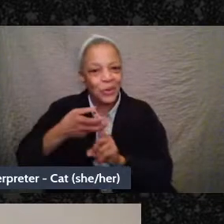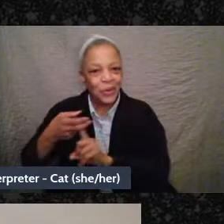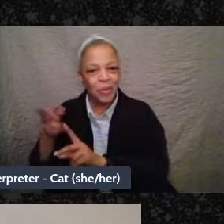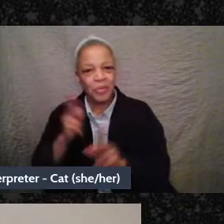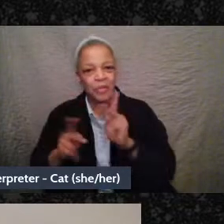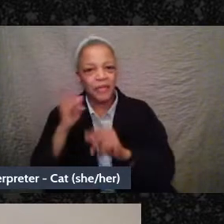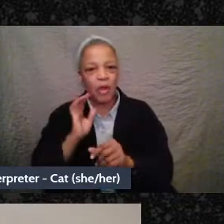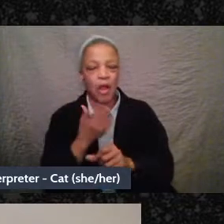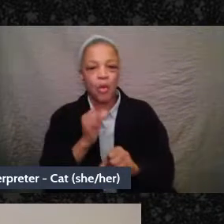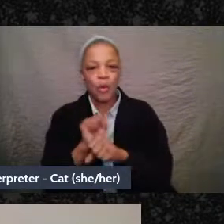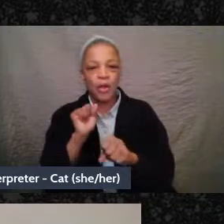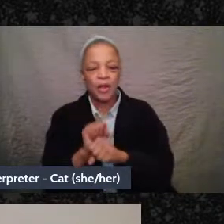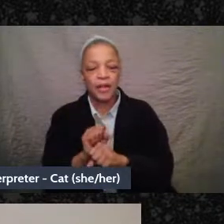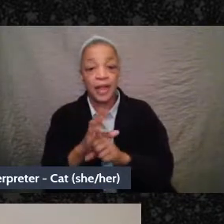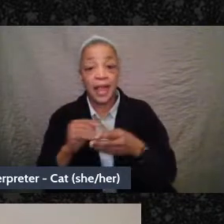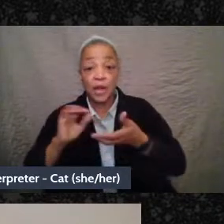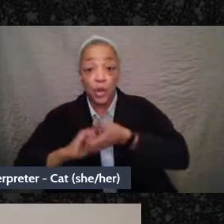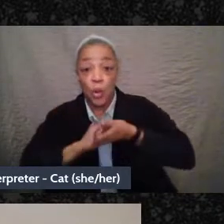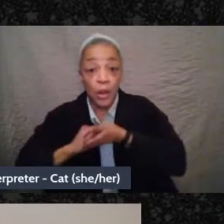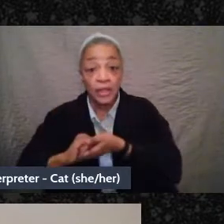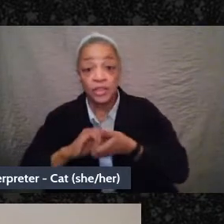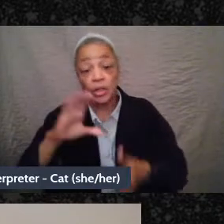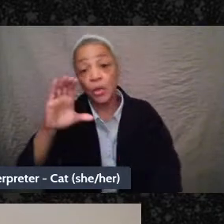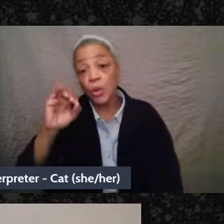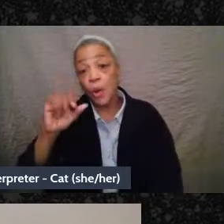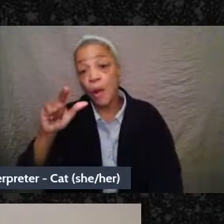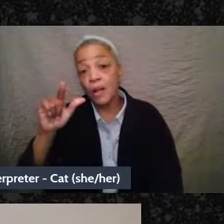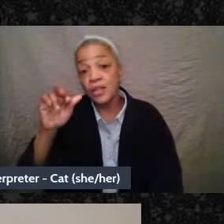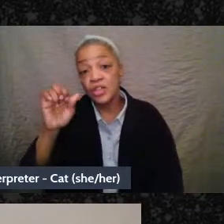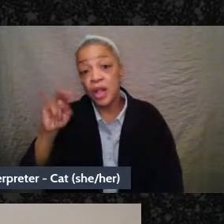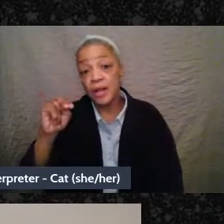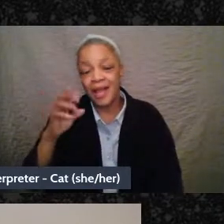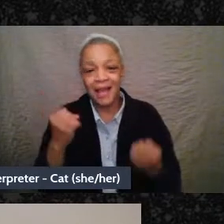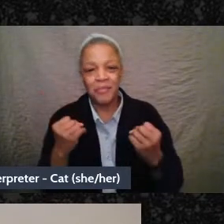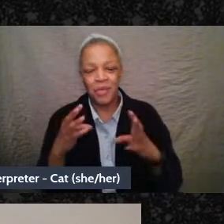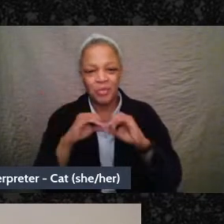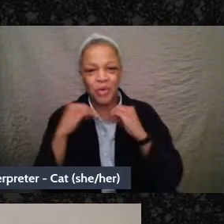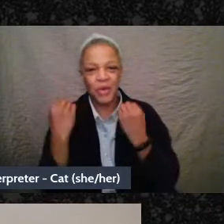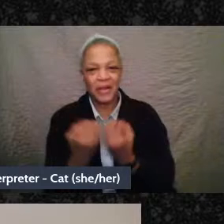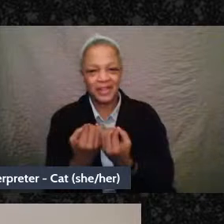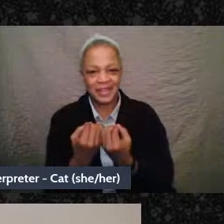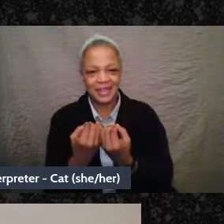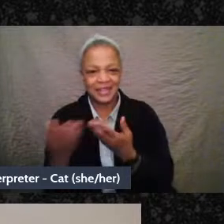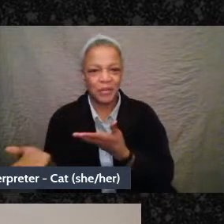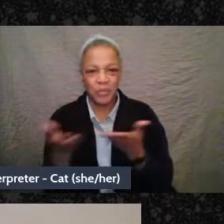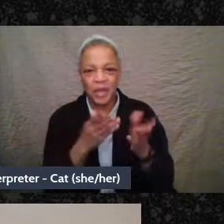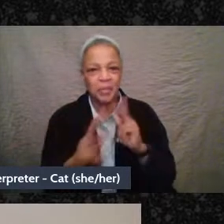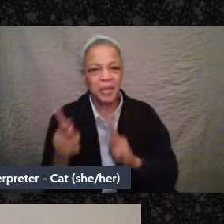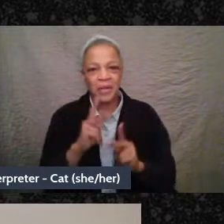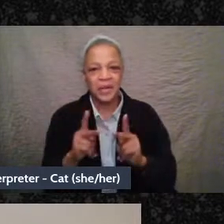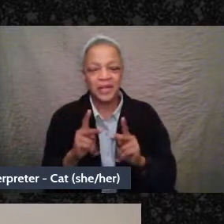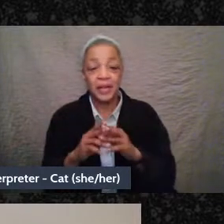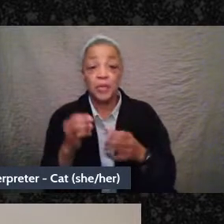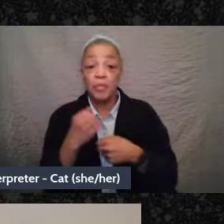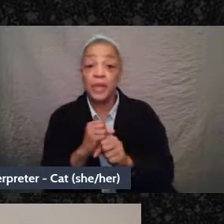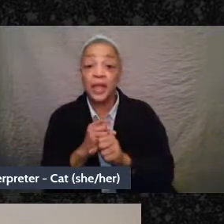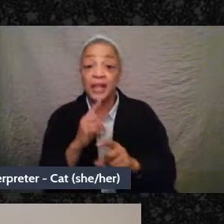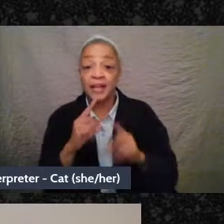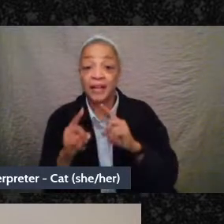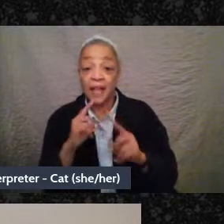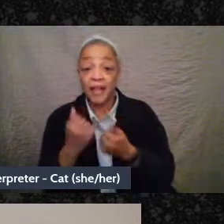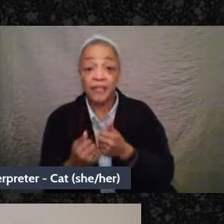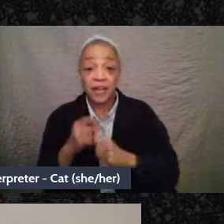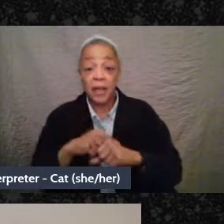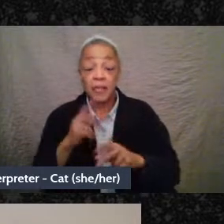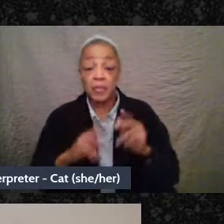like coalitional work and multiple organizations bringing people together, making certain conversations happen every time people are gathered. Like,